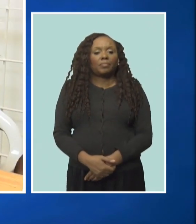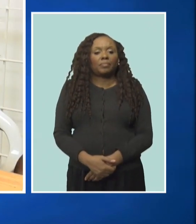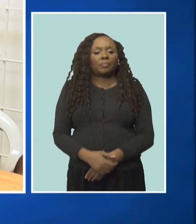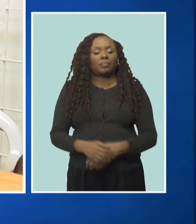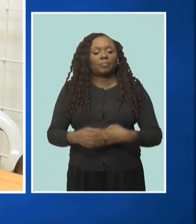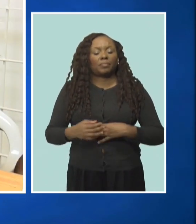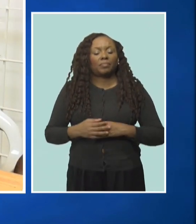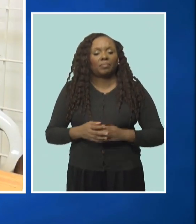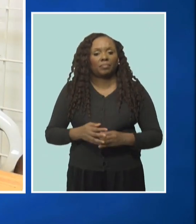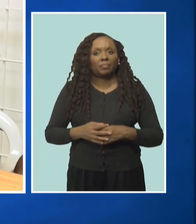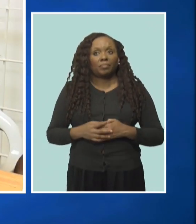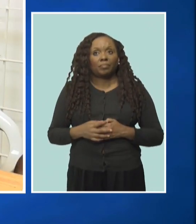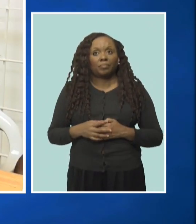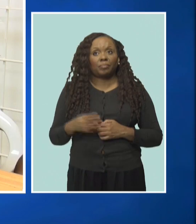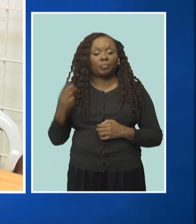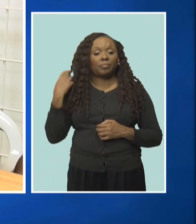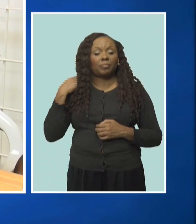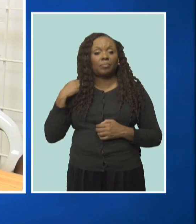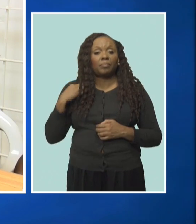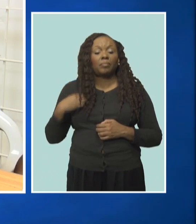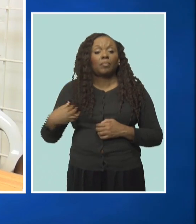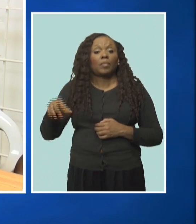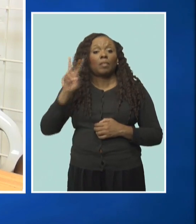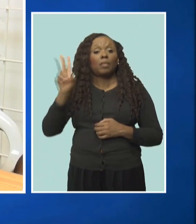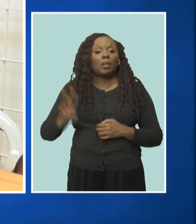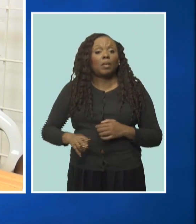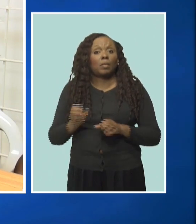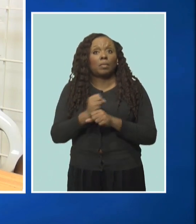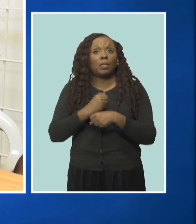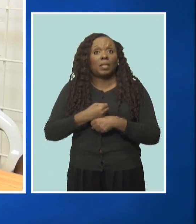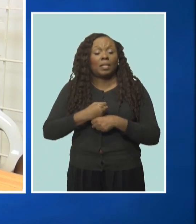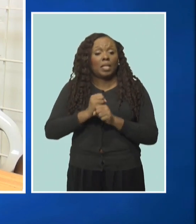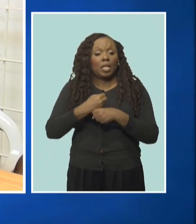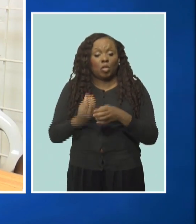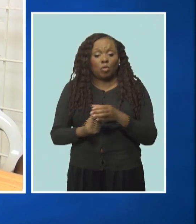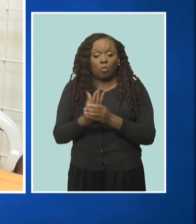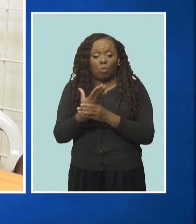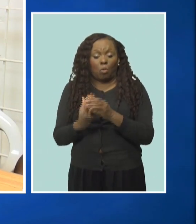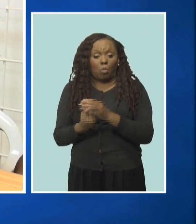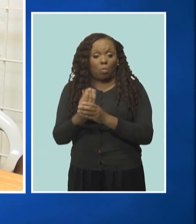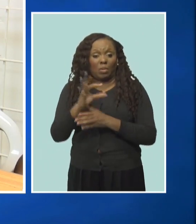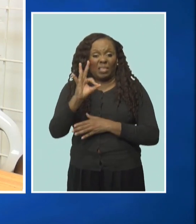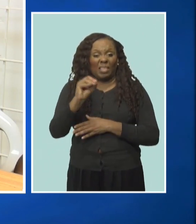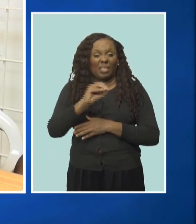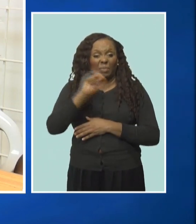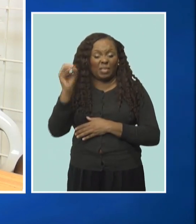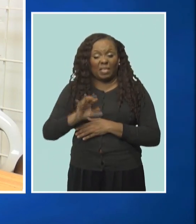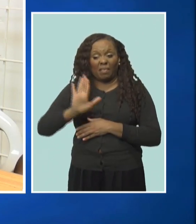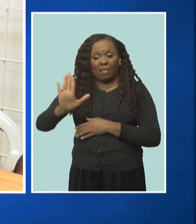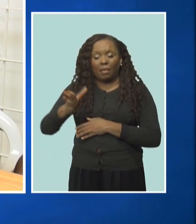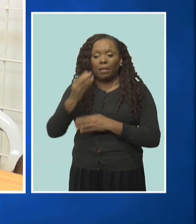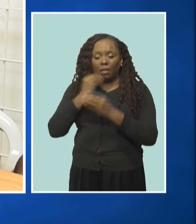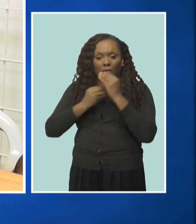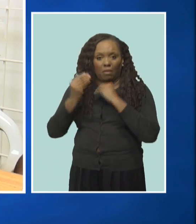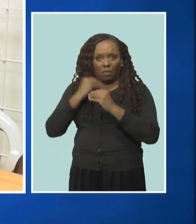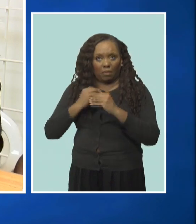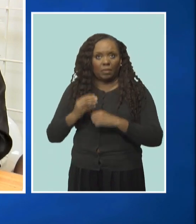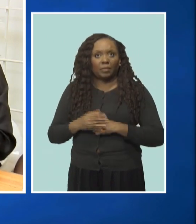Venezuela currently are producing 90% of the food that people are eating.